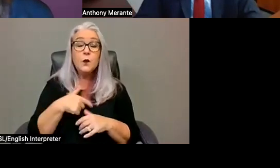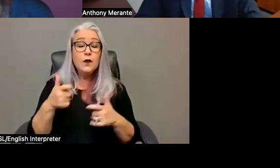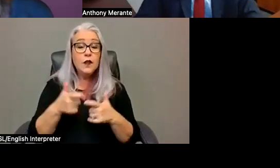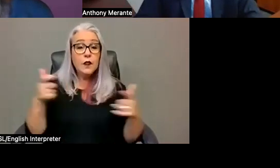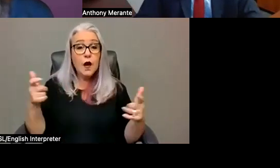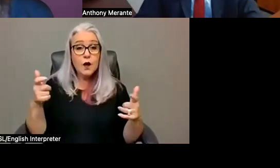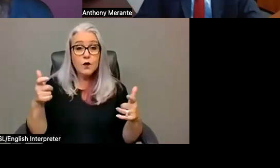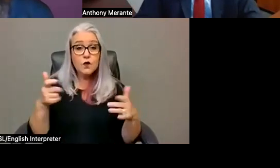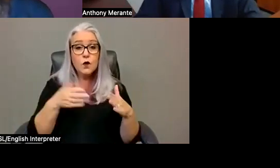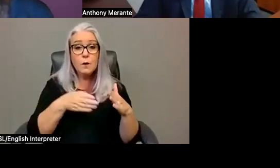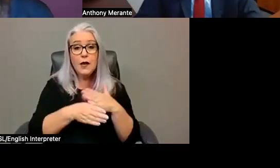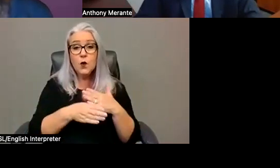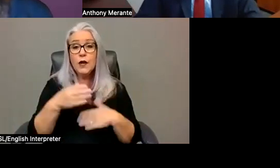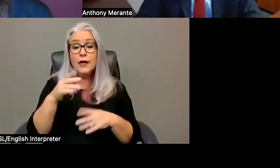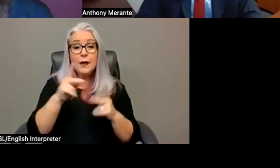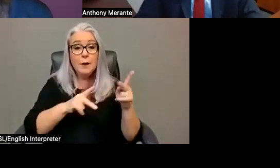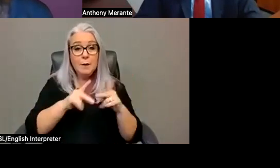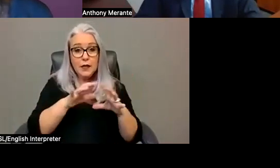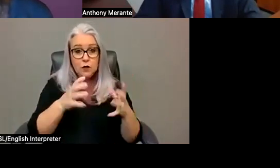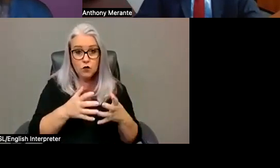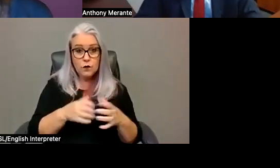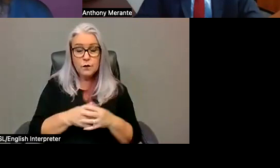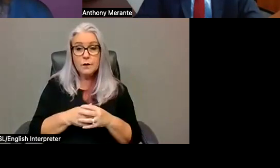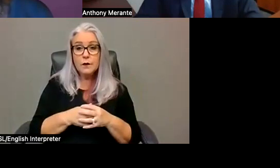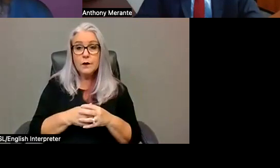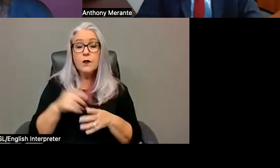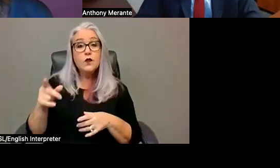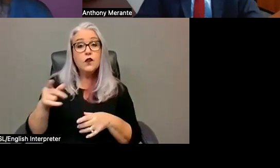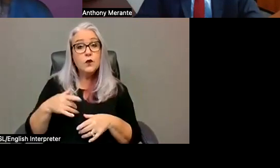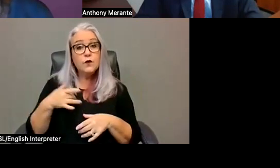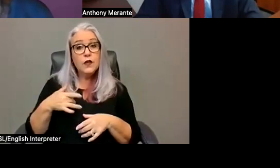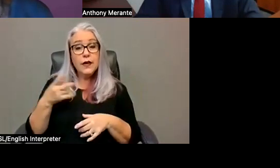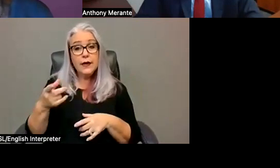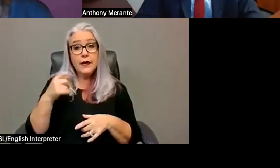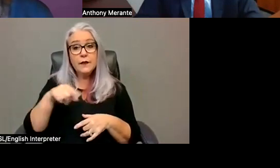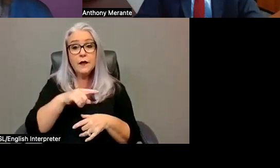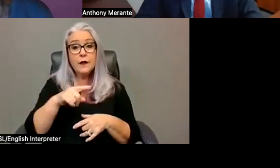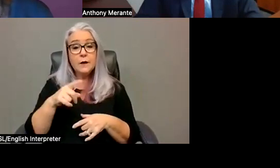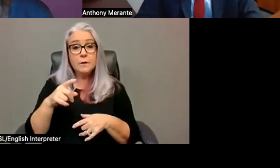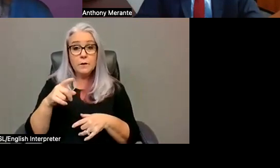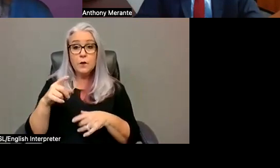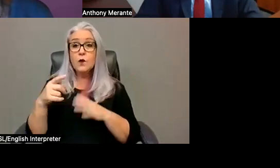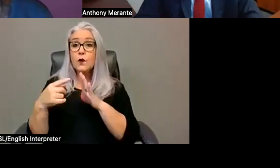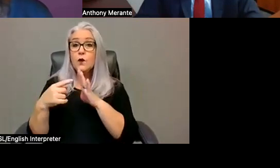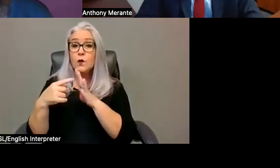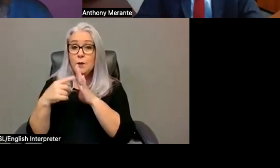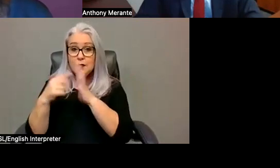population. Do you think it's important that appointed commissioners reflect the diversity of the city? Please